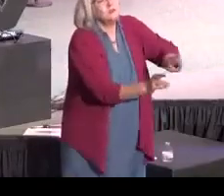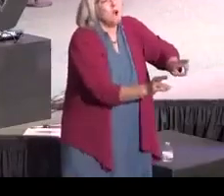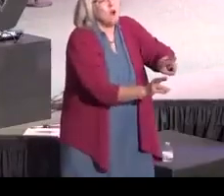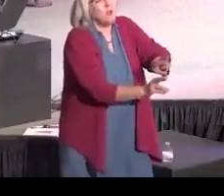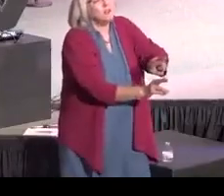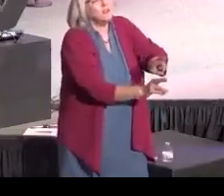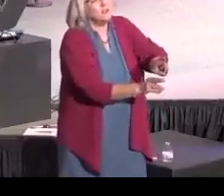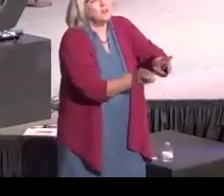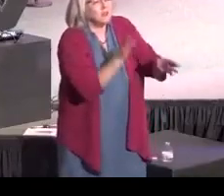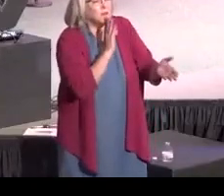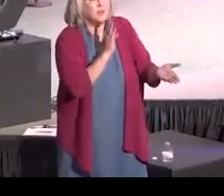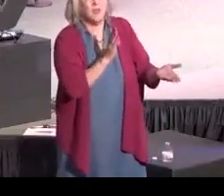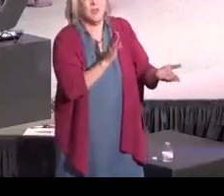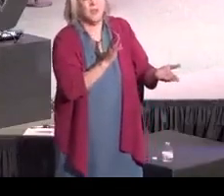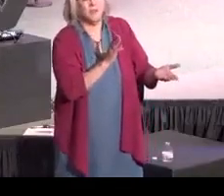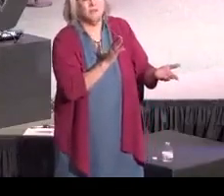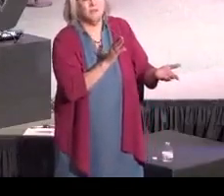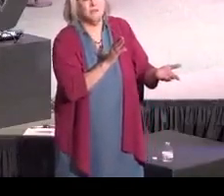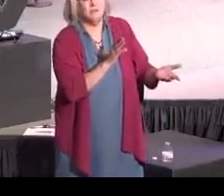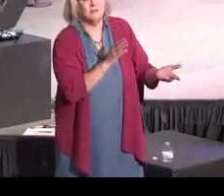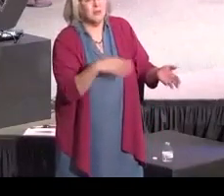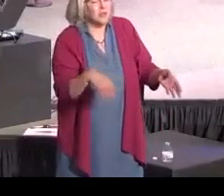The people just stood back and watched. What's he going to do?